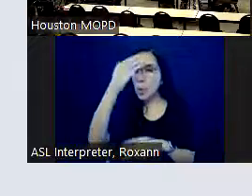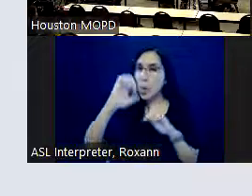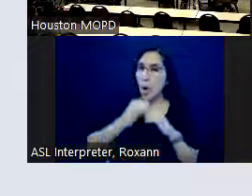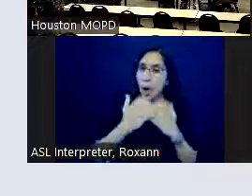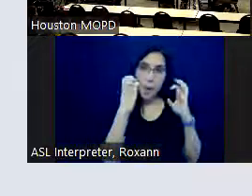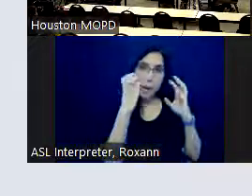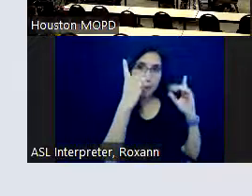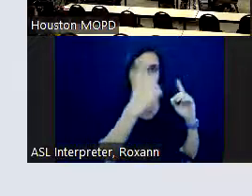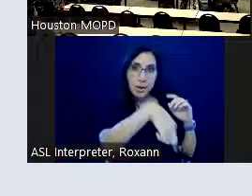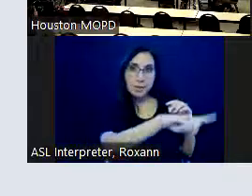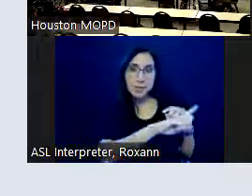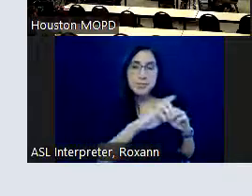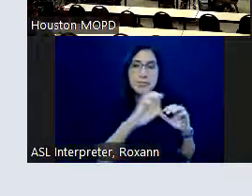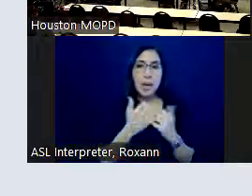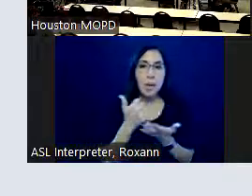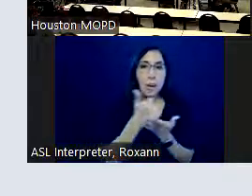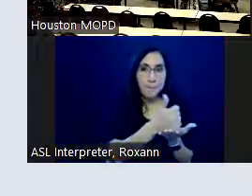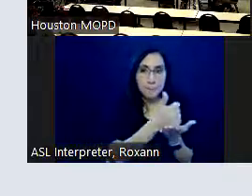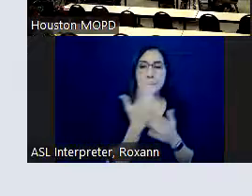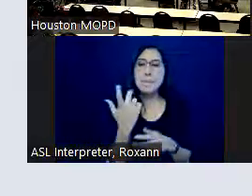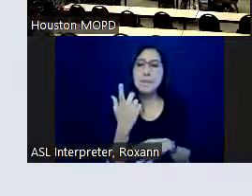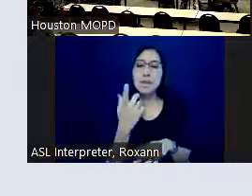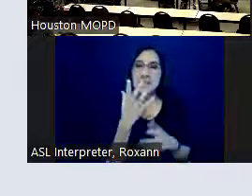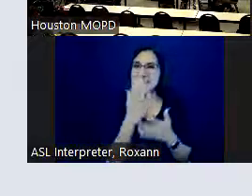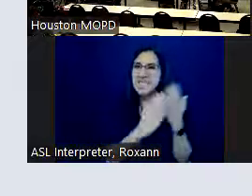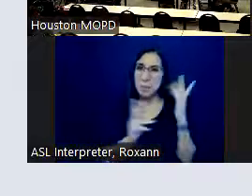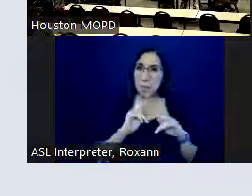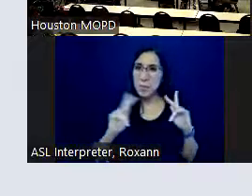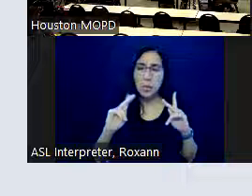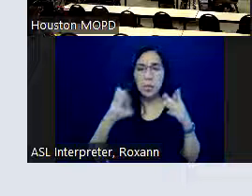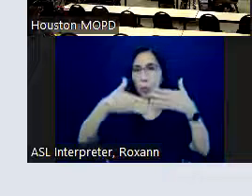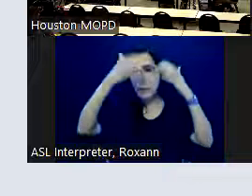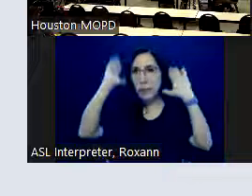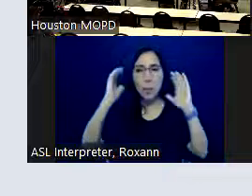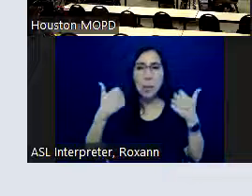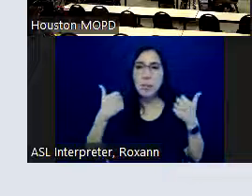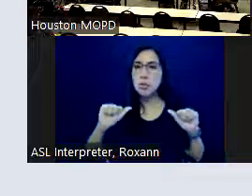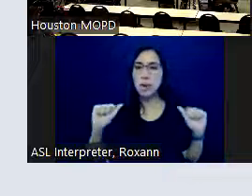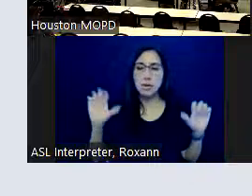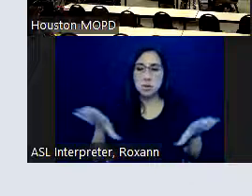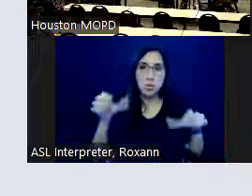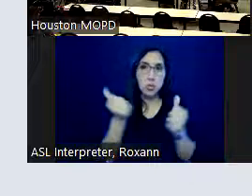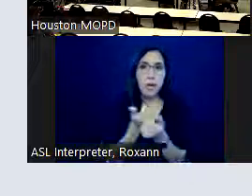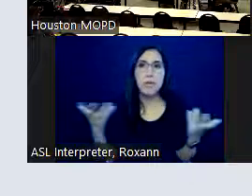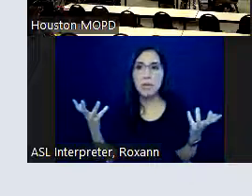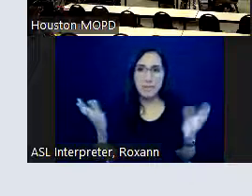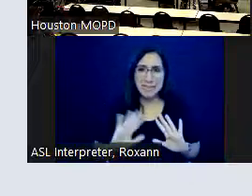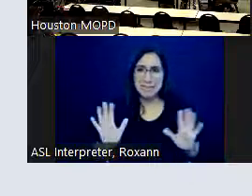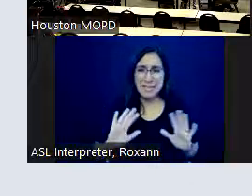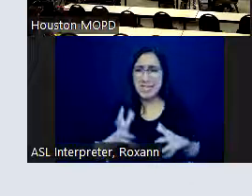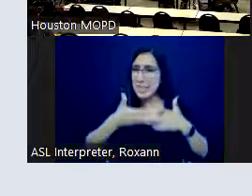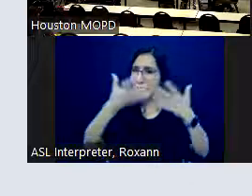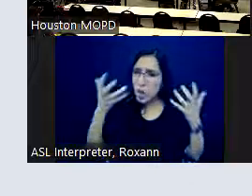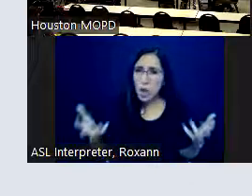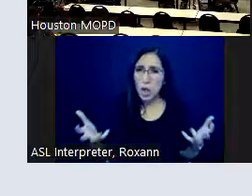time because they are trying to do it all. And they don't know. I went to school for this, I worked in this field for over